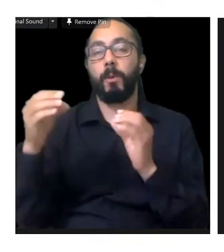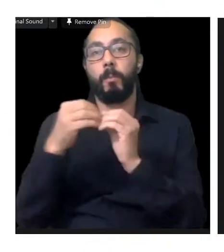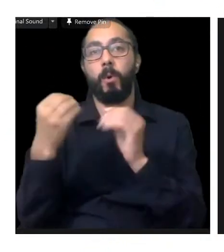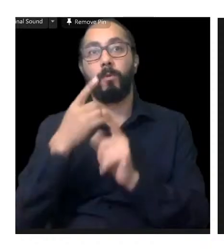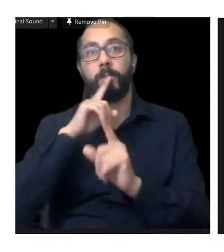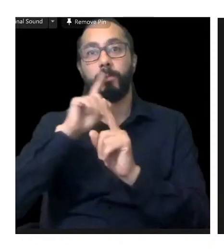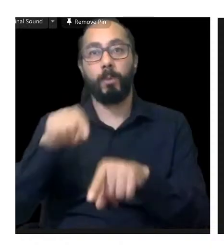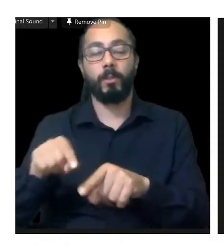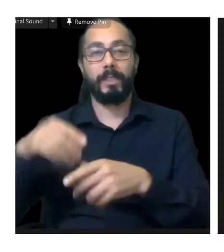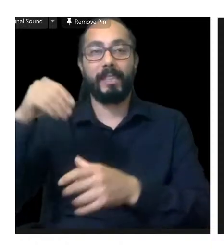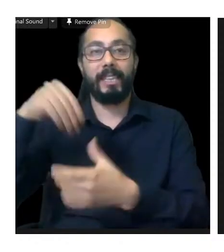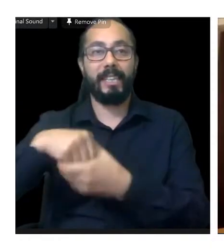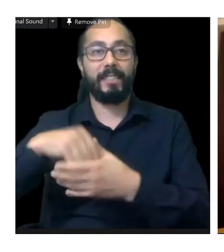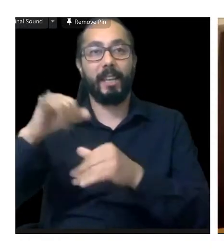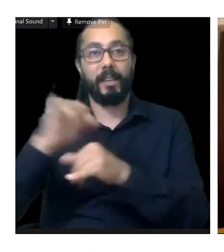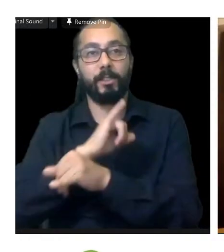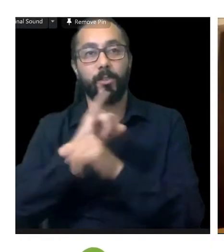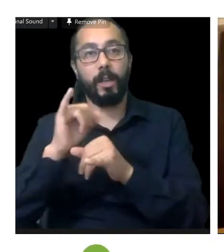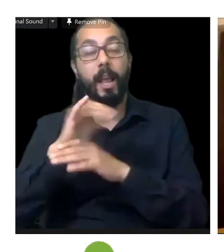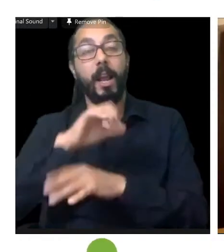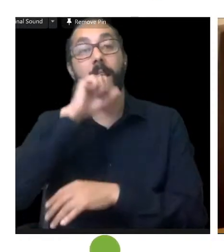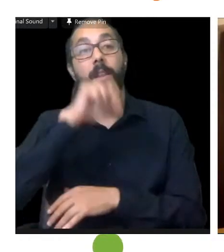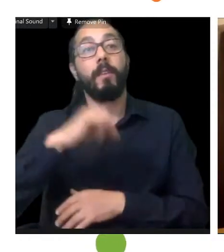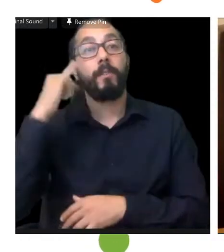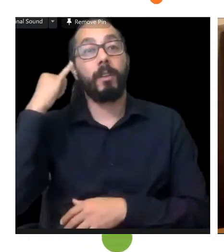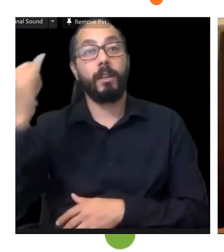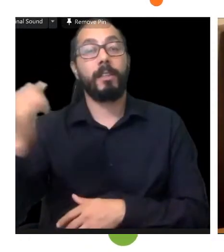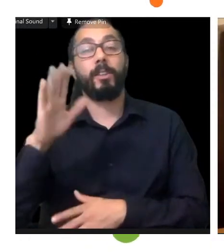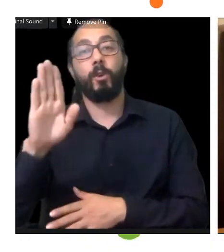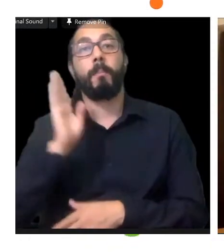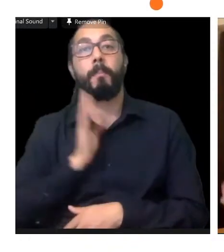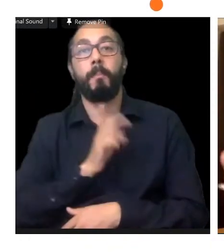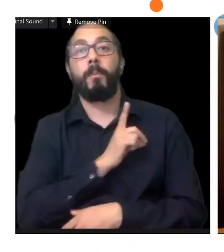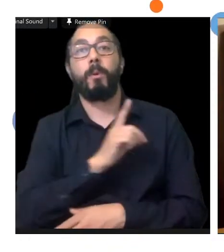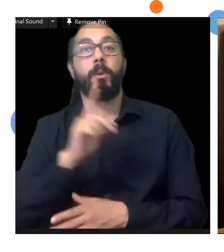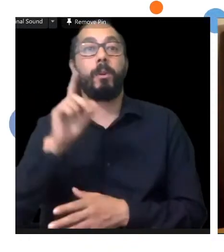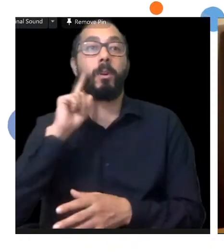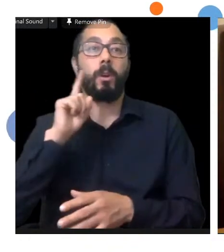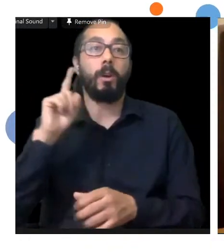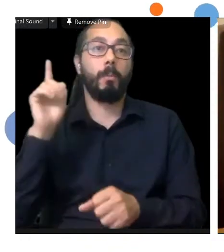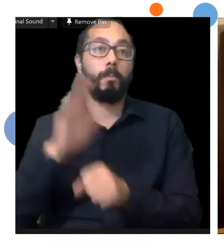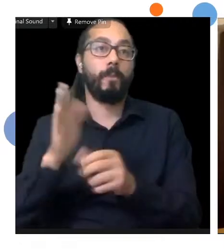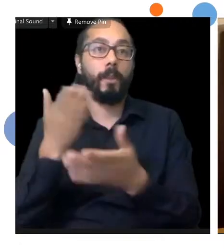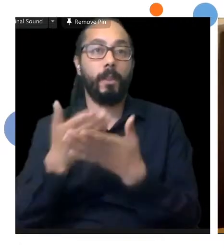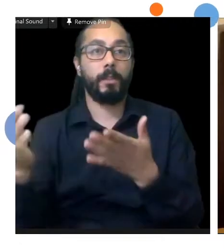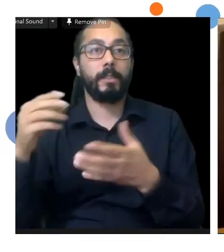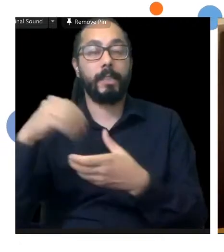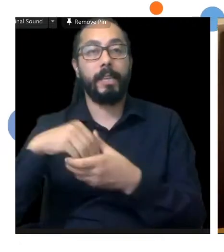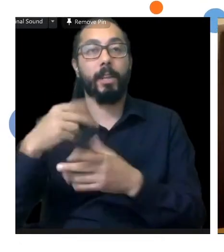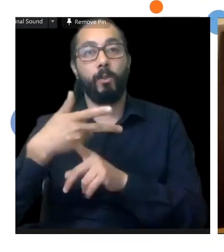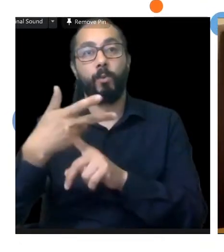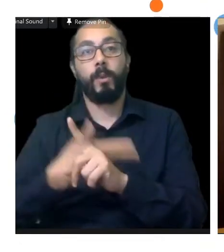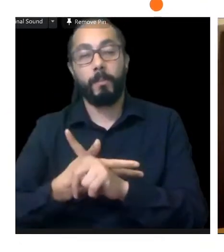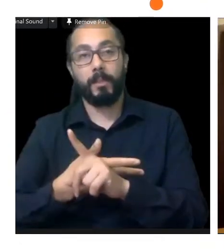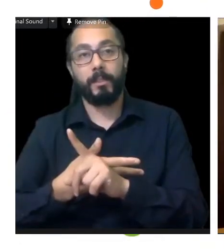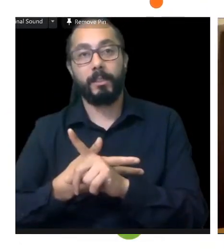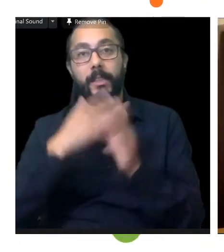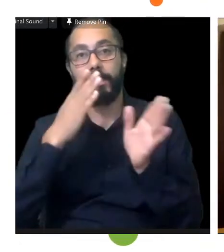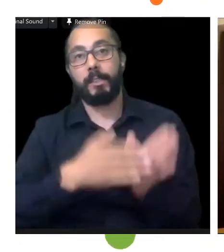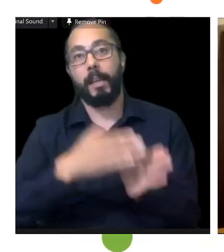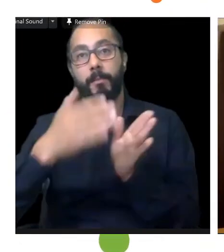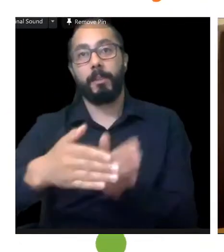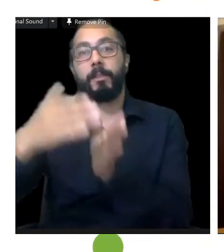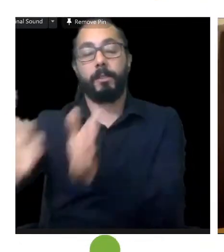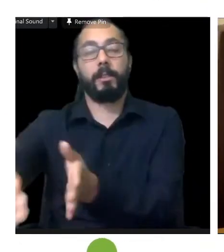an institution. And I love the idea of your board approving things in kind of 3-month segments willingly. Thank you so